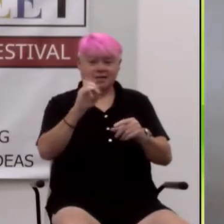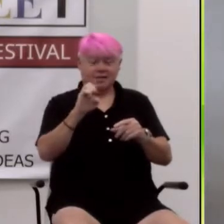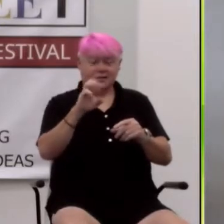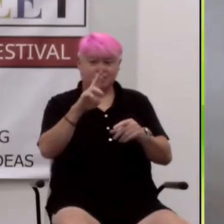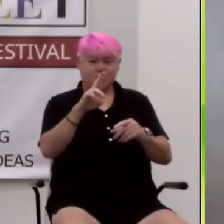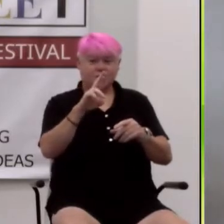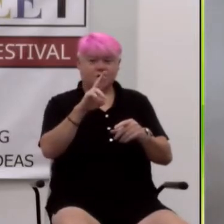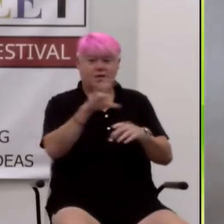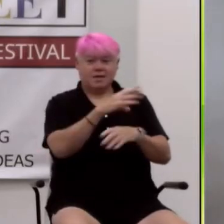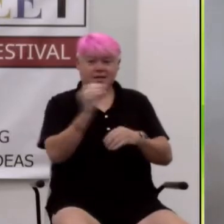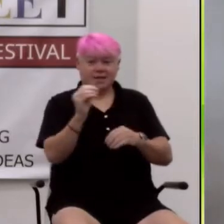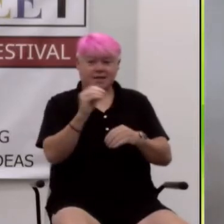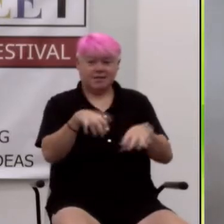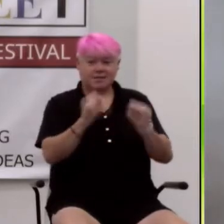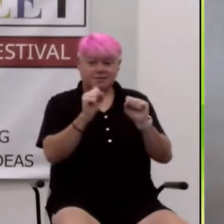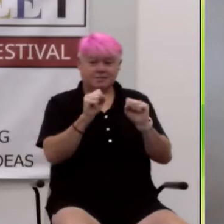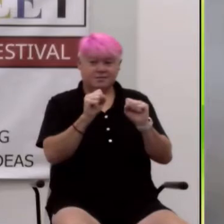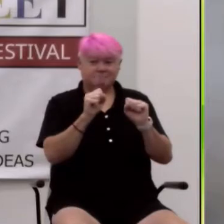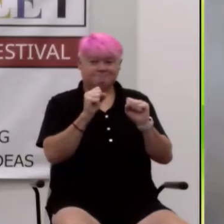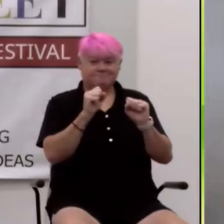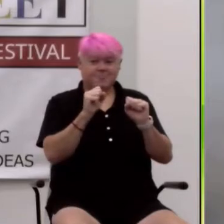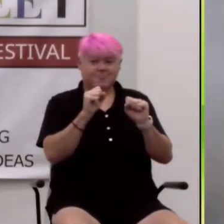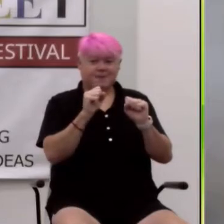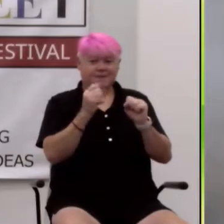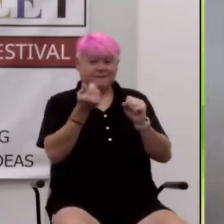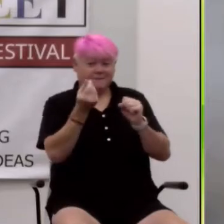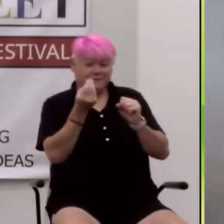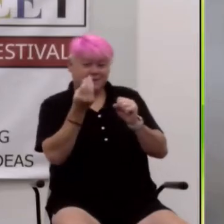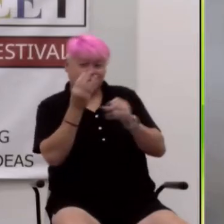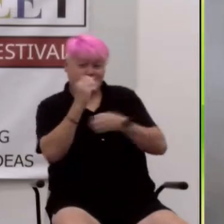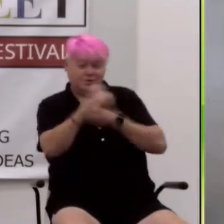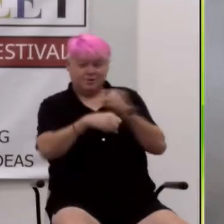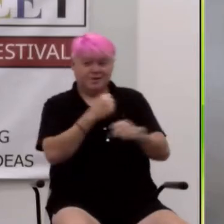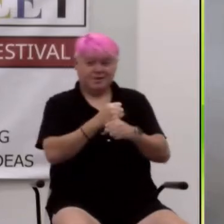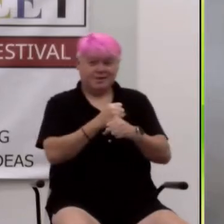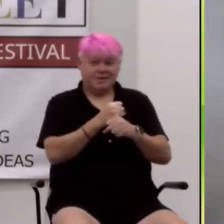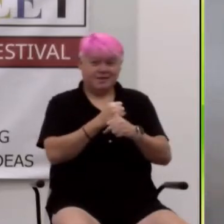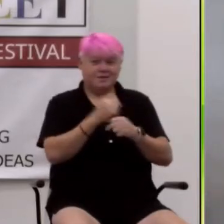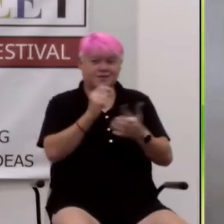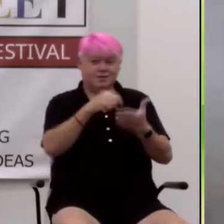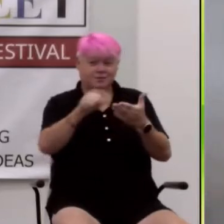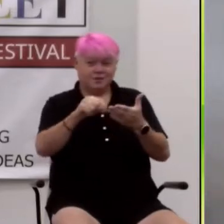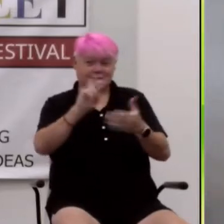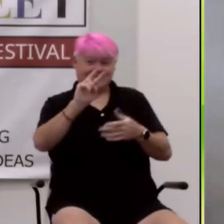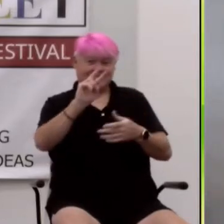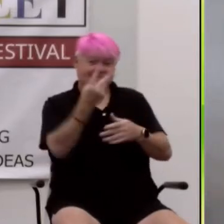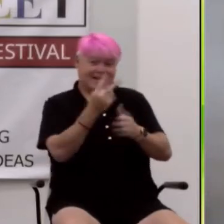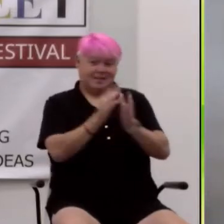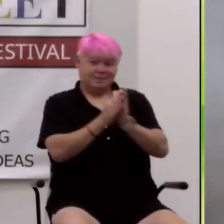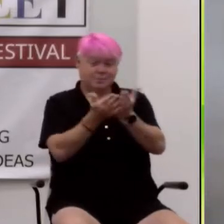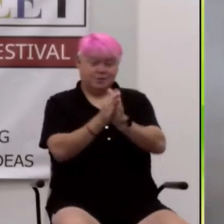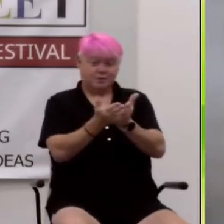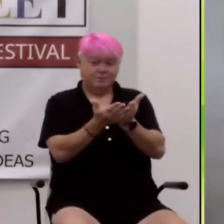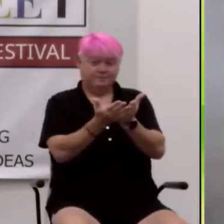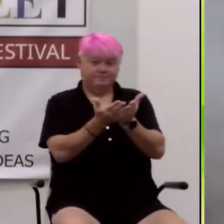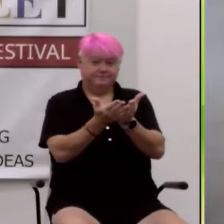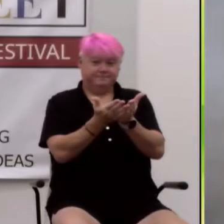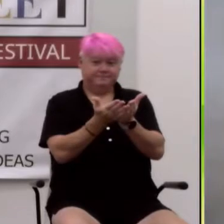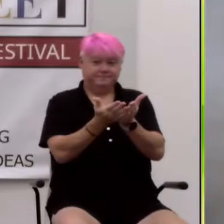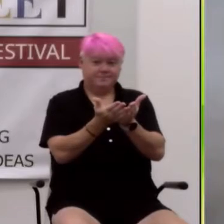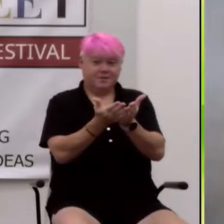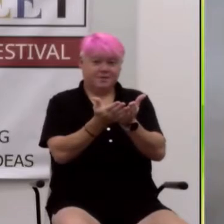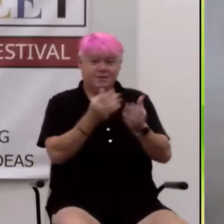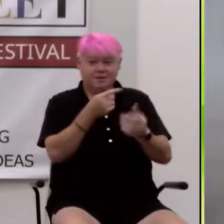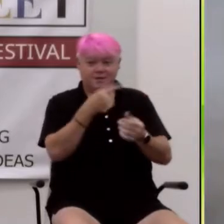And it took me a number of years to write a second novel. As it turns out, the